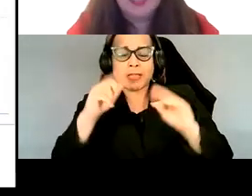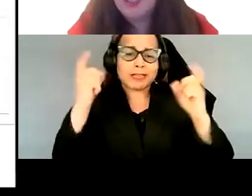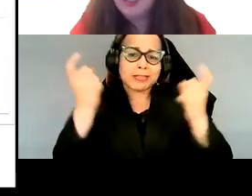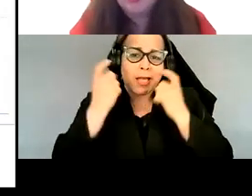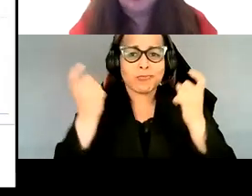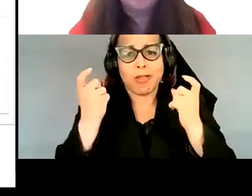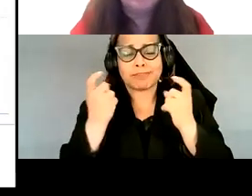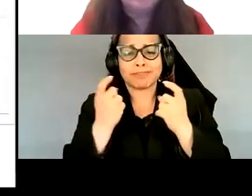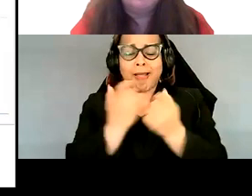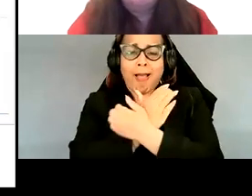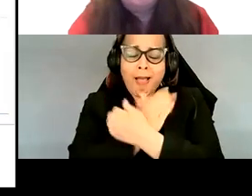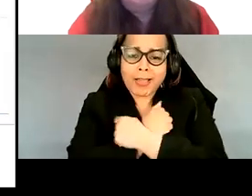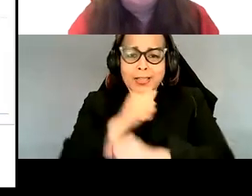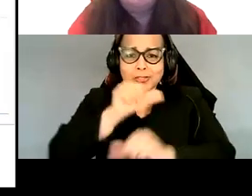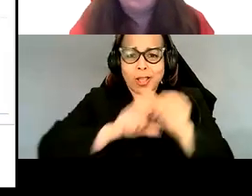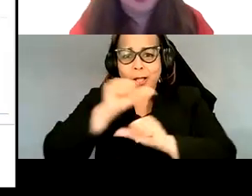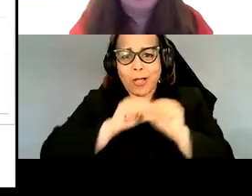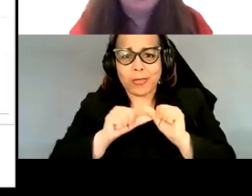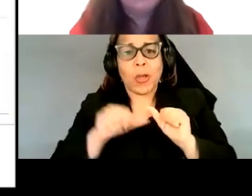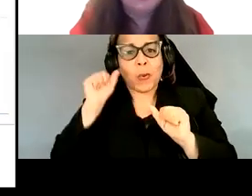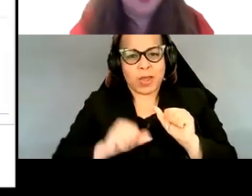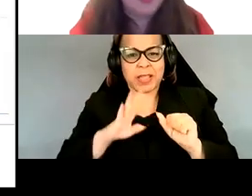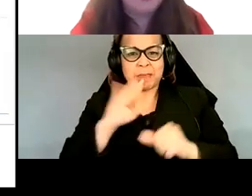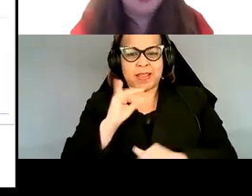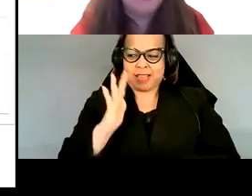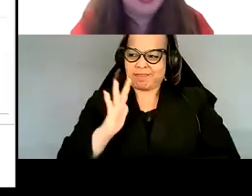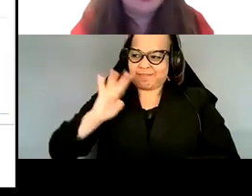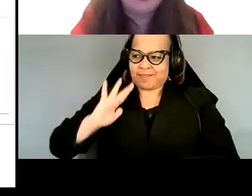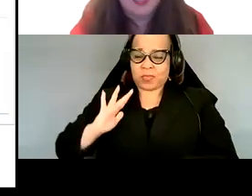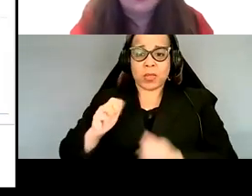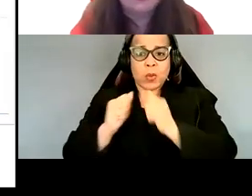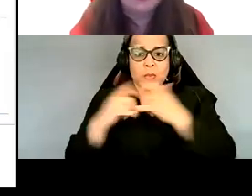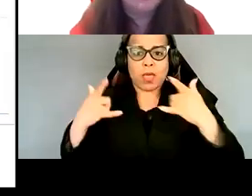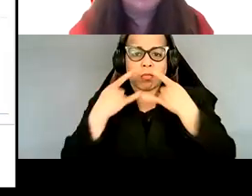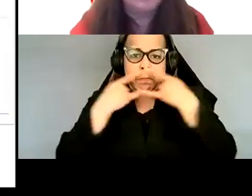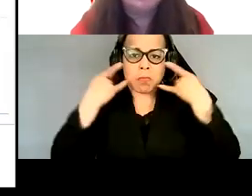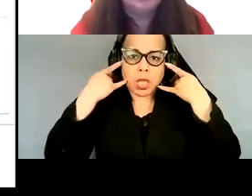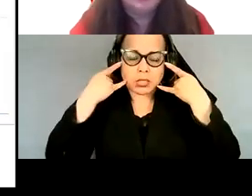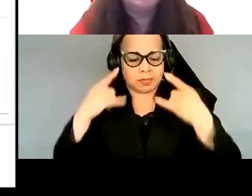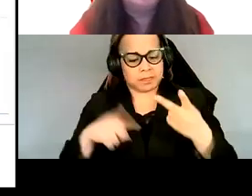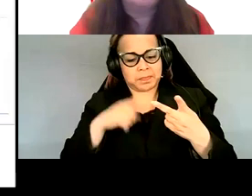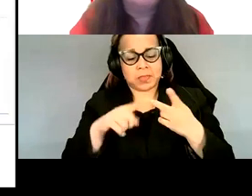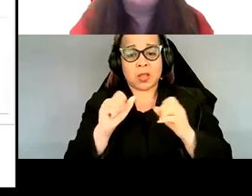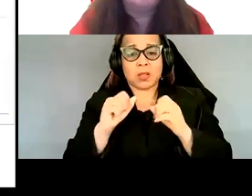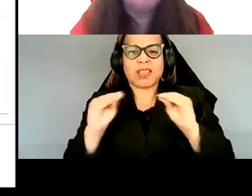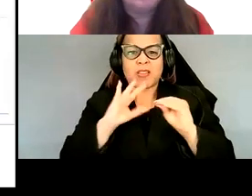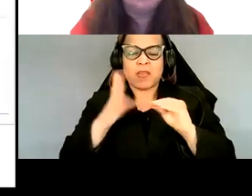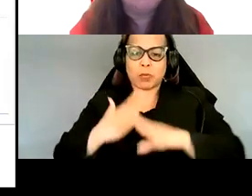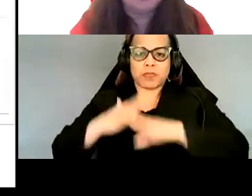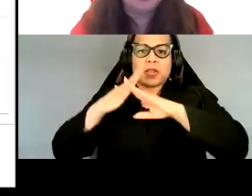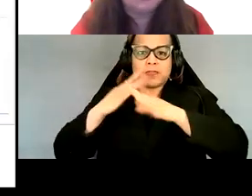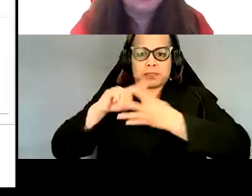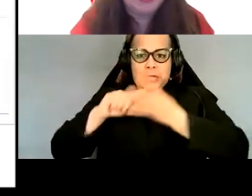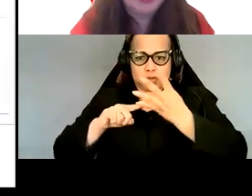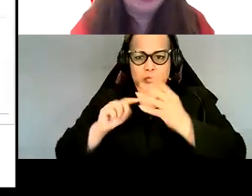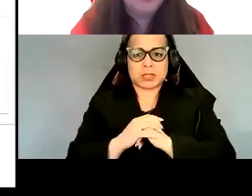can hug each other, they can be who we used to be without the masks, without any of our preventative